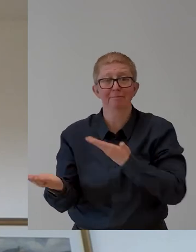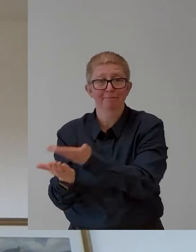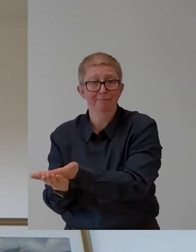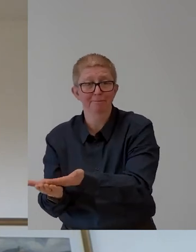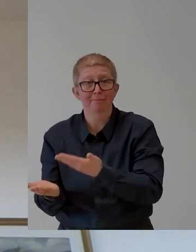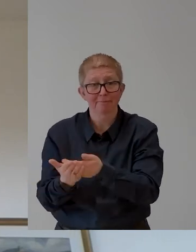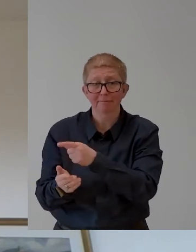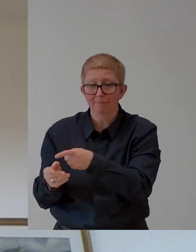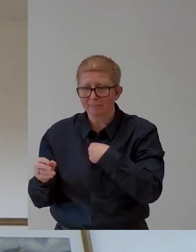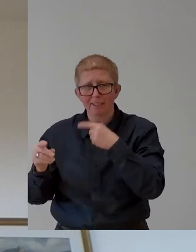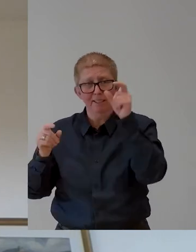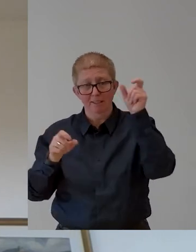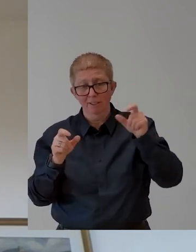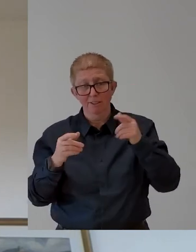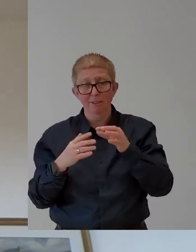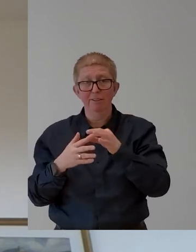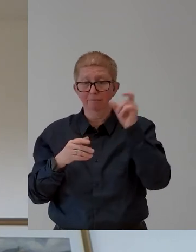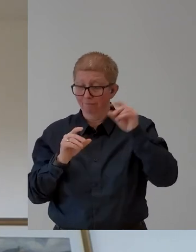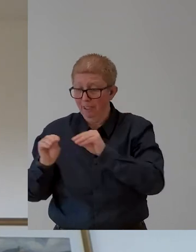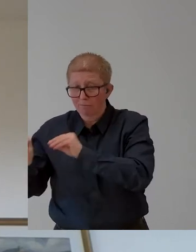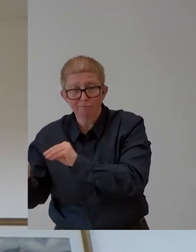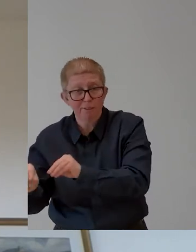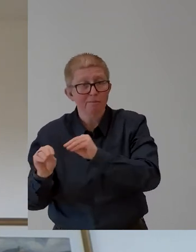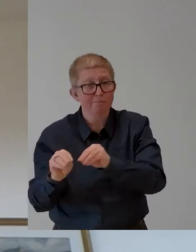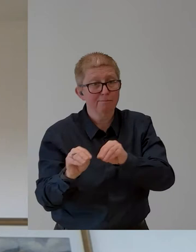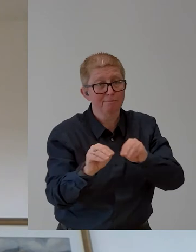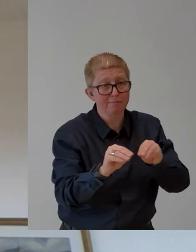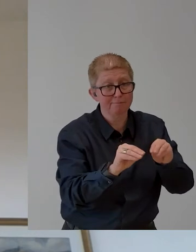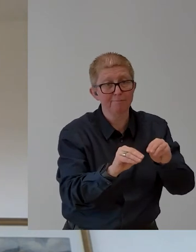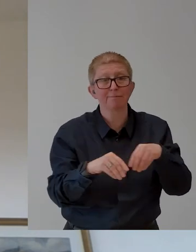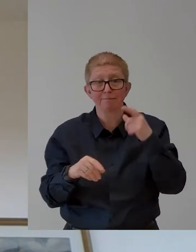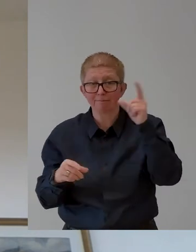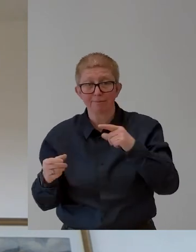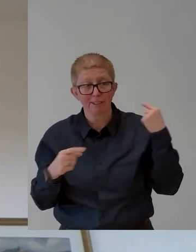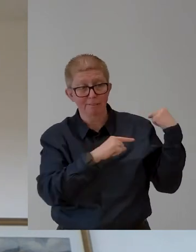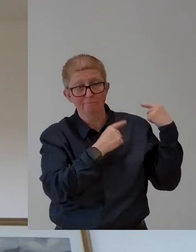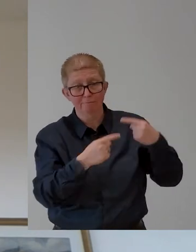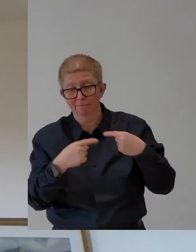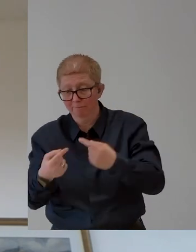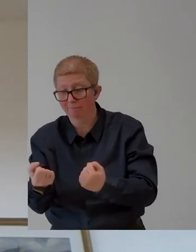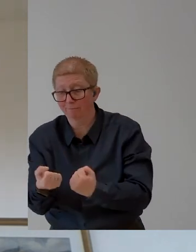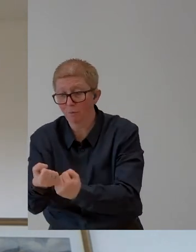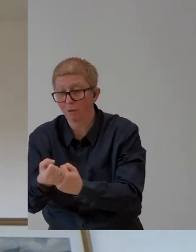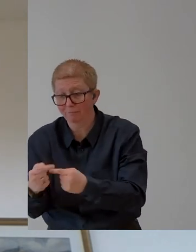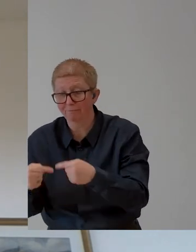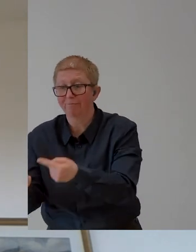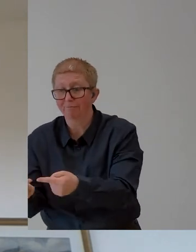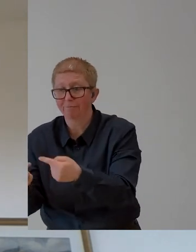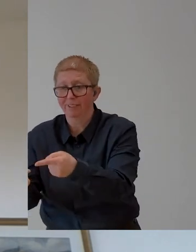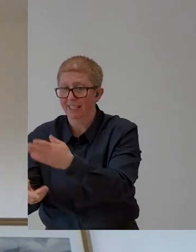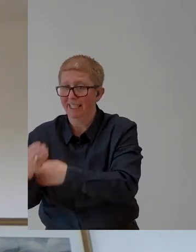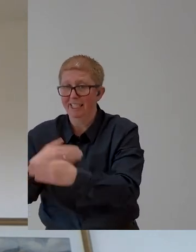in the community by giving them jobs. It also helped them to create like partnership with other